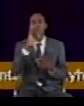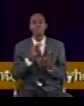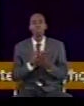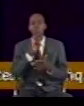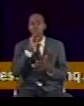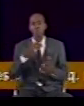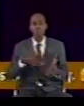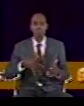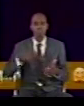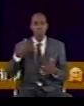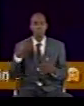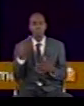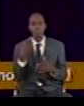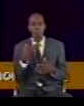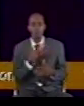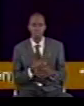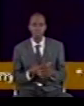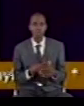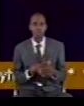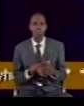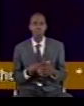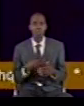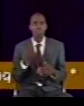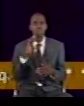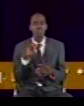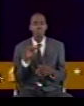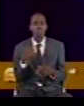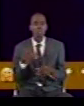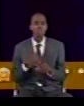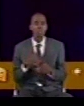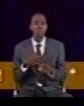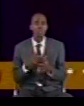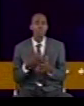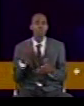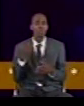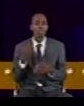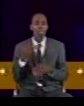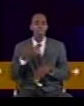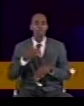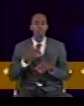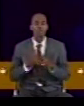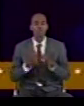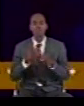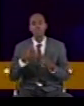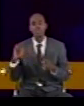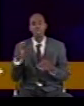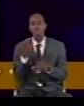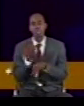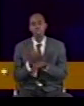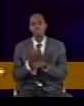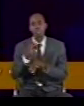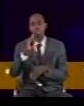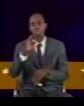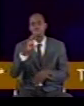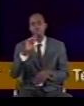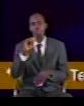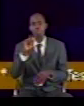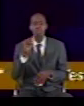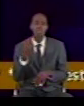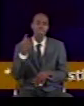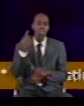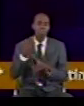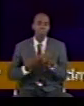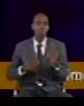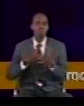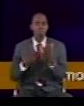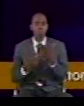burning. So it was in this Ibadan crusade, the last month crusade, I decided that I